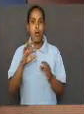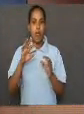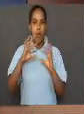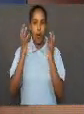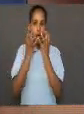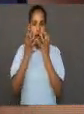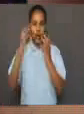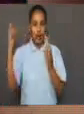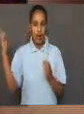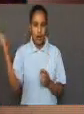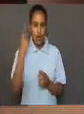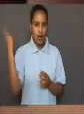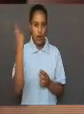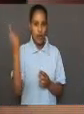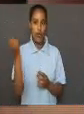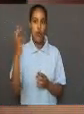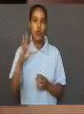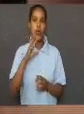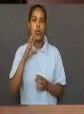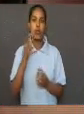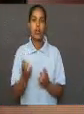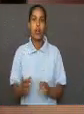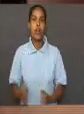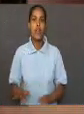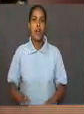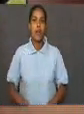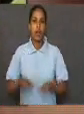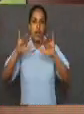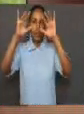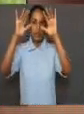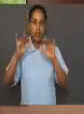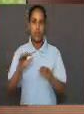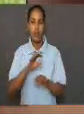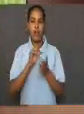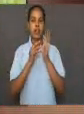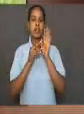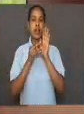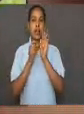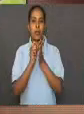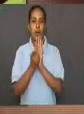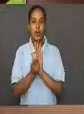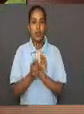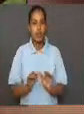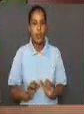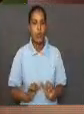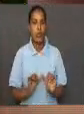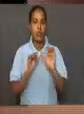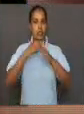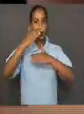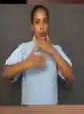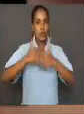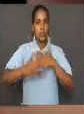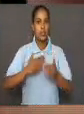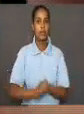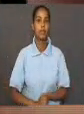down a hill, or water evaporating are examples of spontaneous